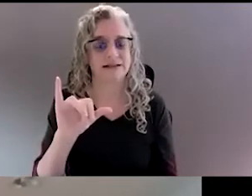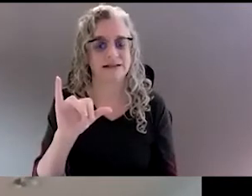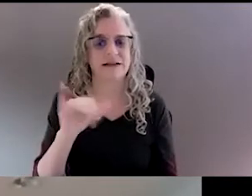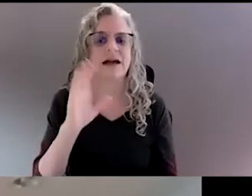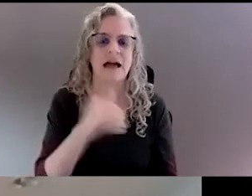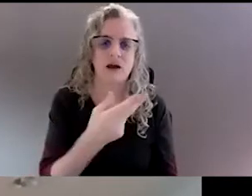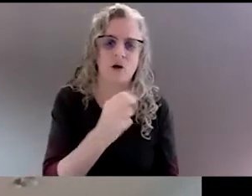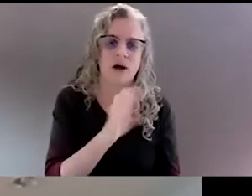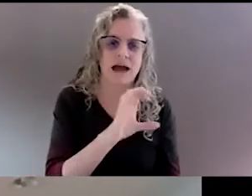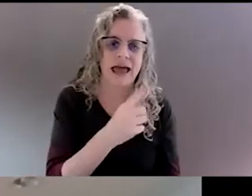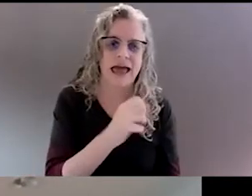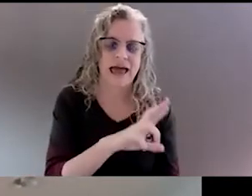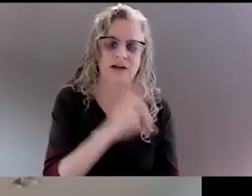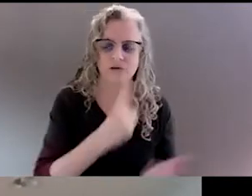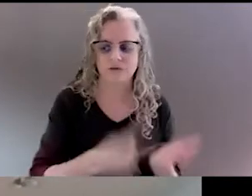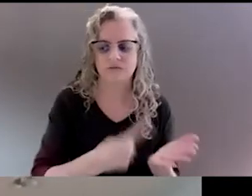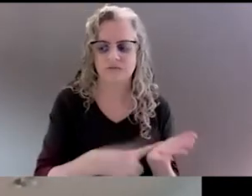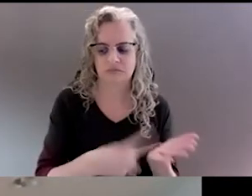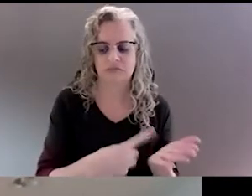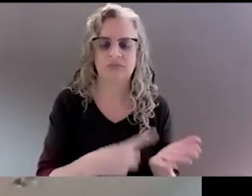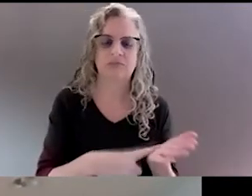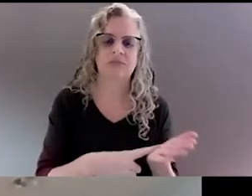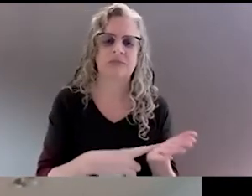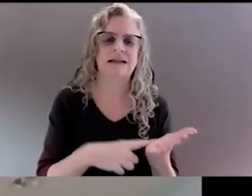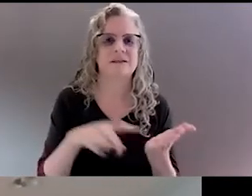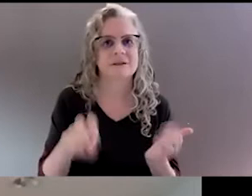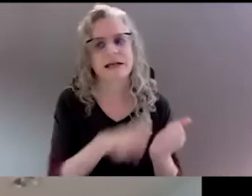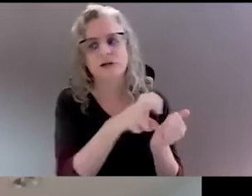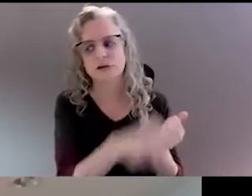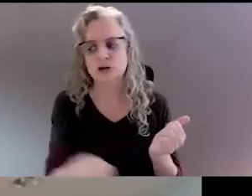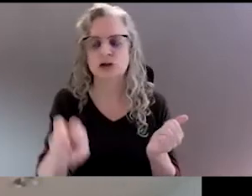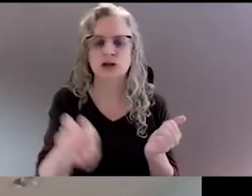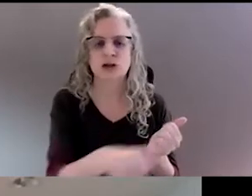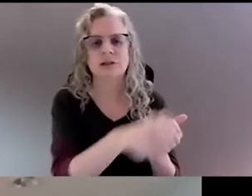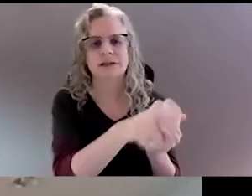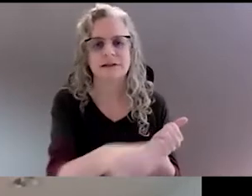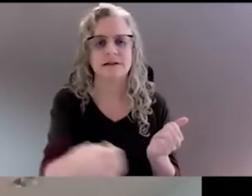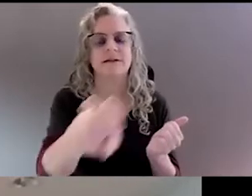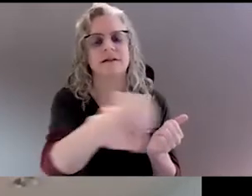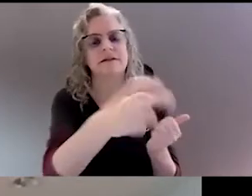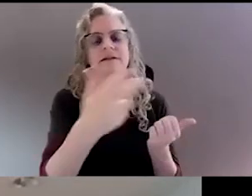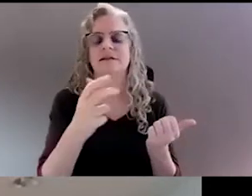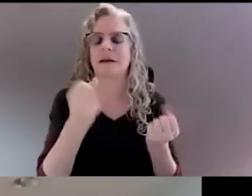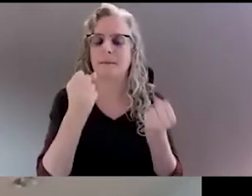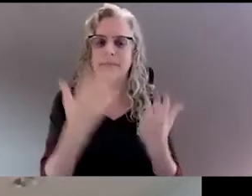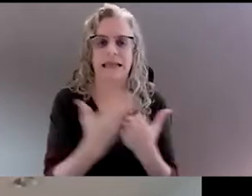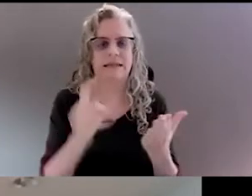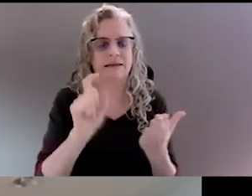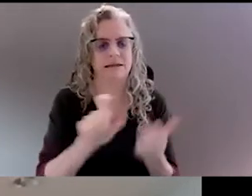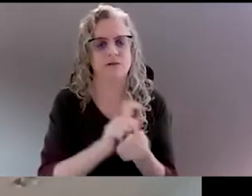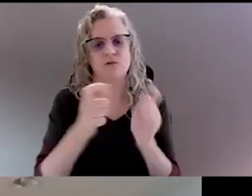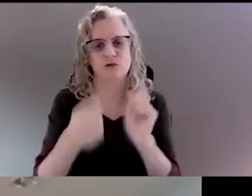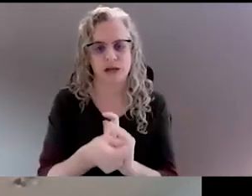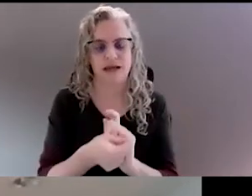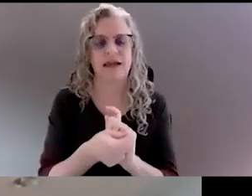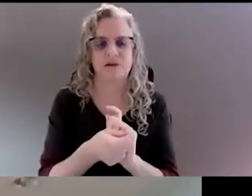know, this is a journey. This is something that a lot of things would need to change in order for us to even make the slightest move